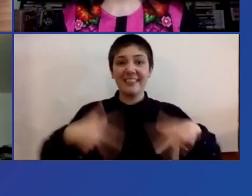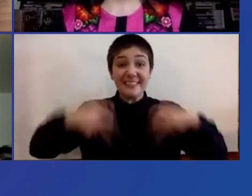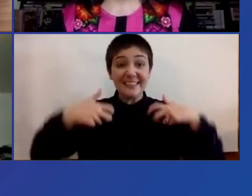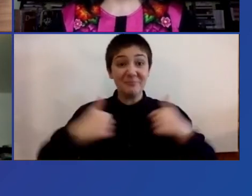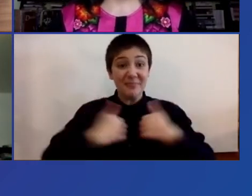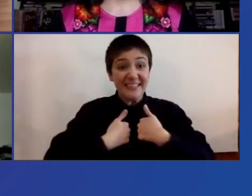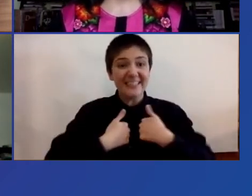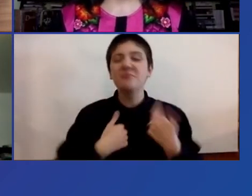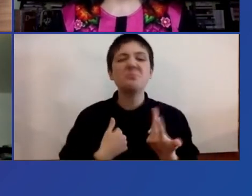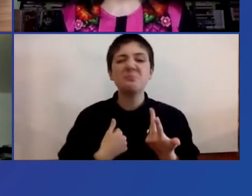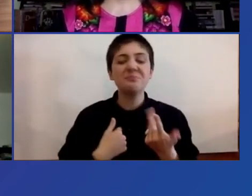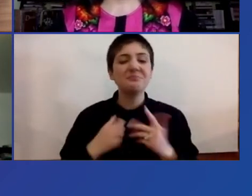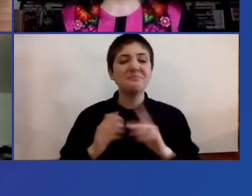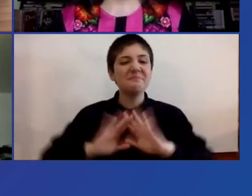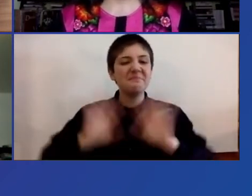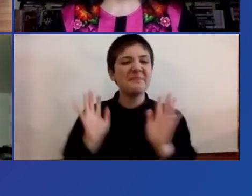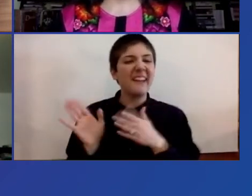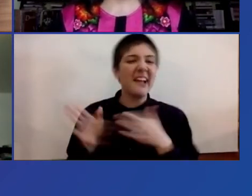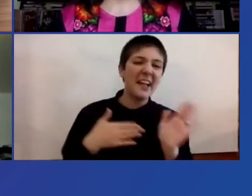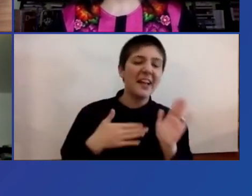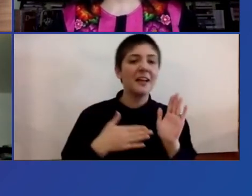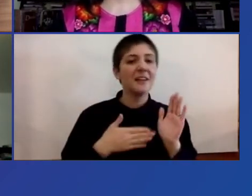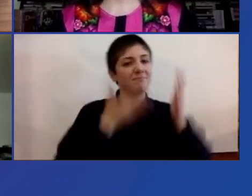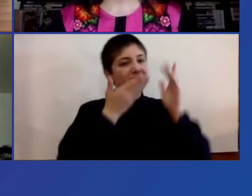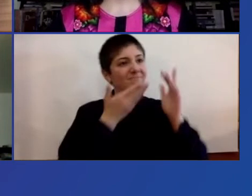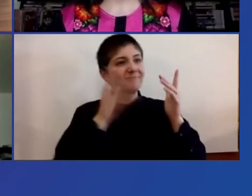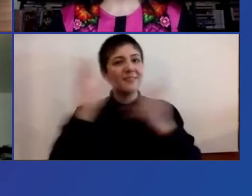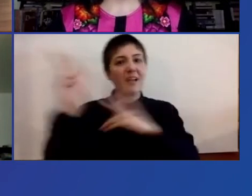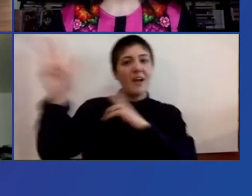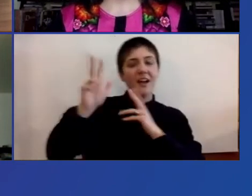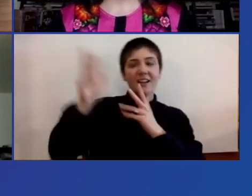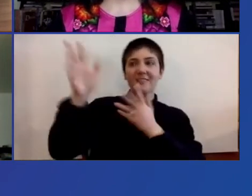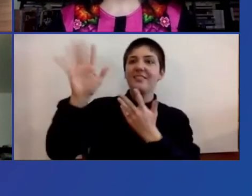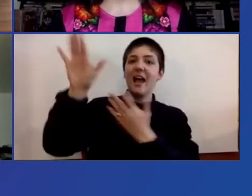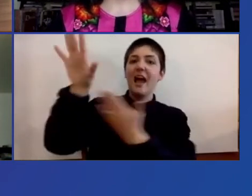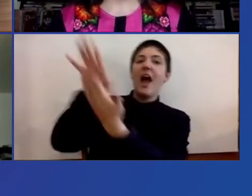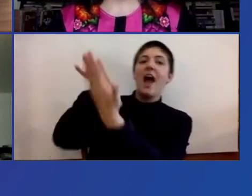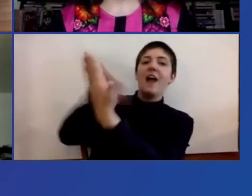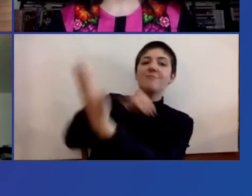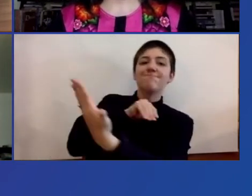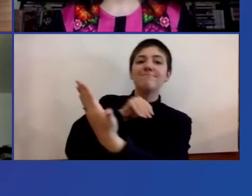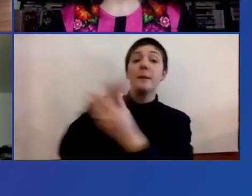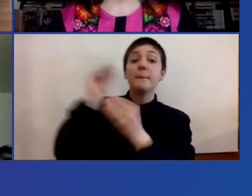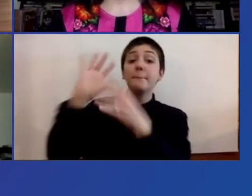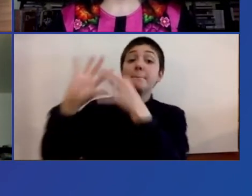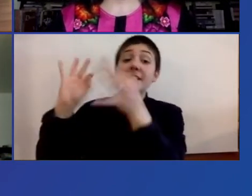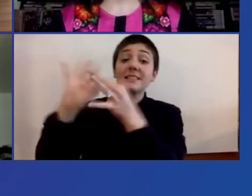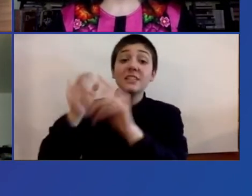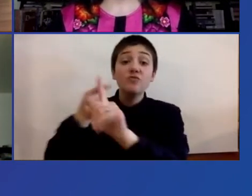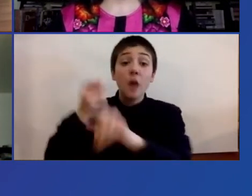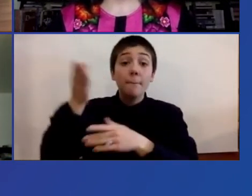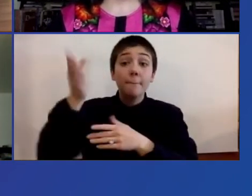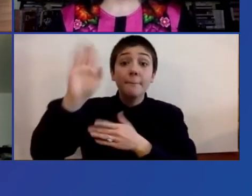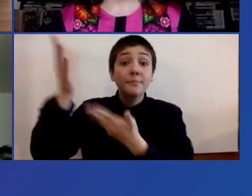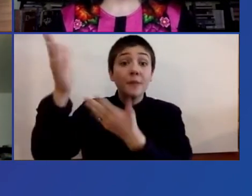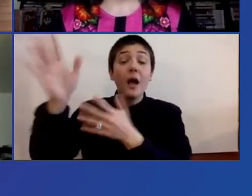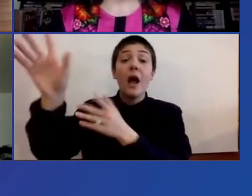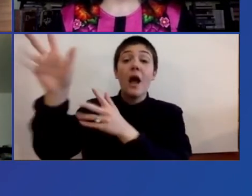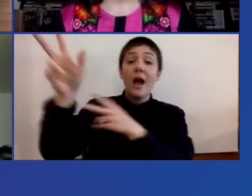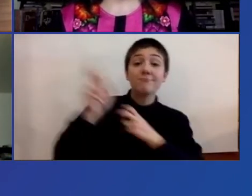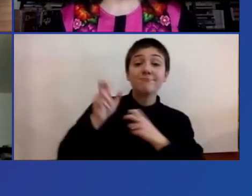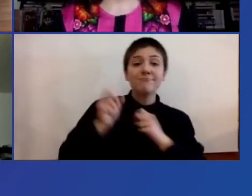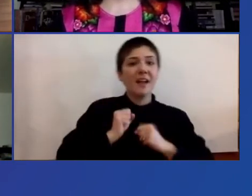is not a person, but expression or the message from your heart that communicate. If you can